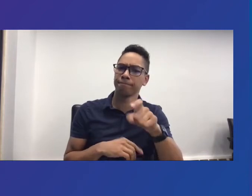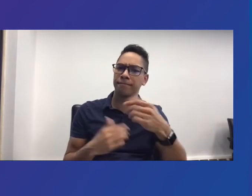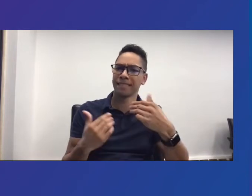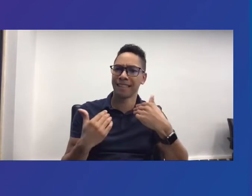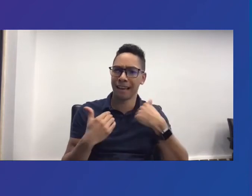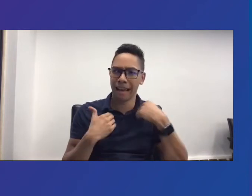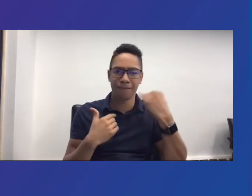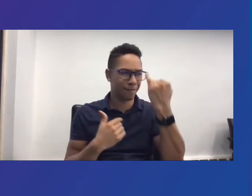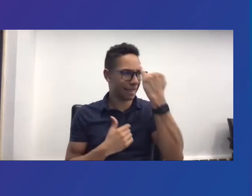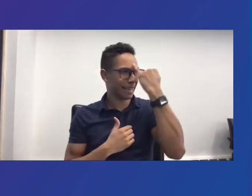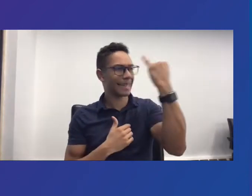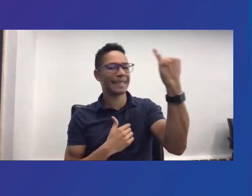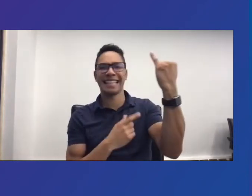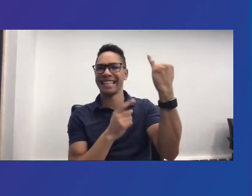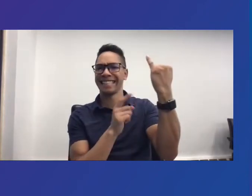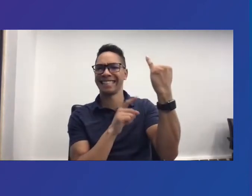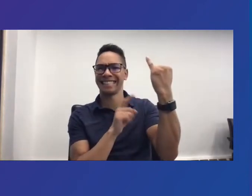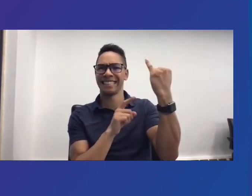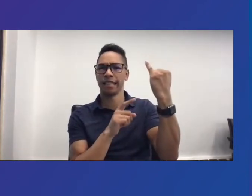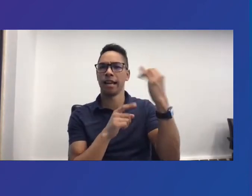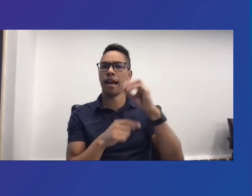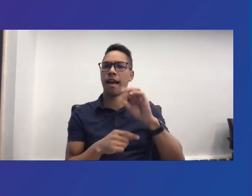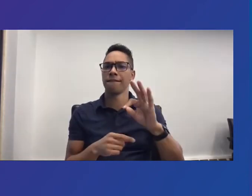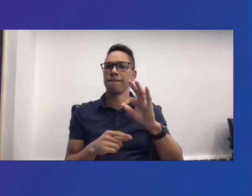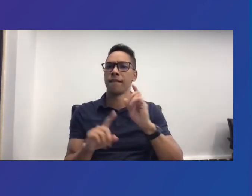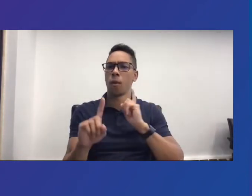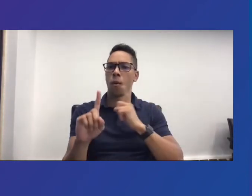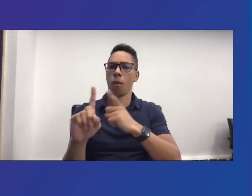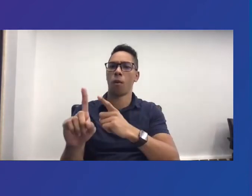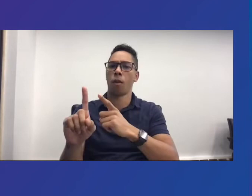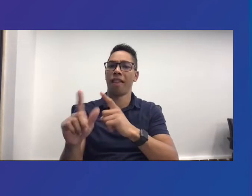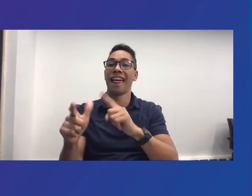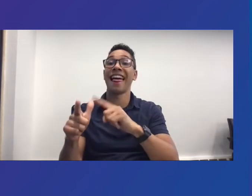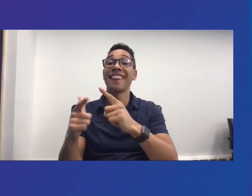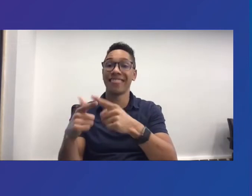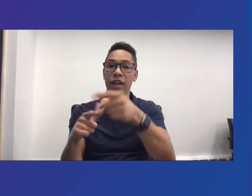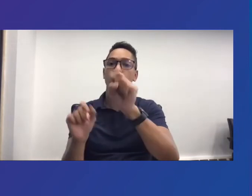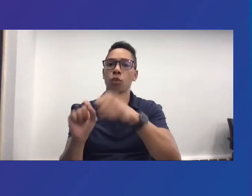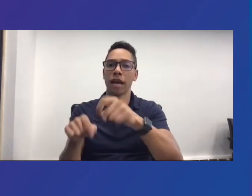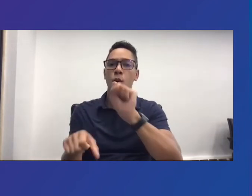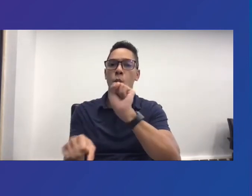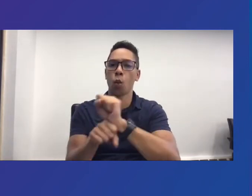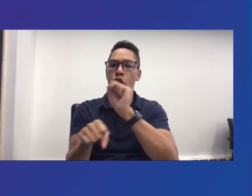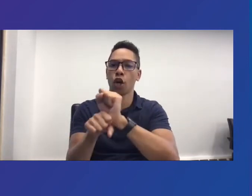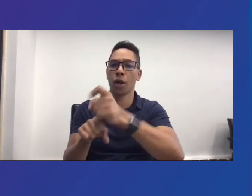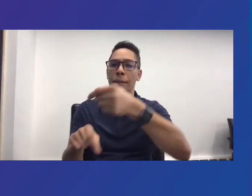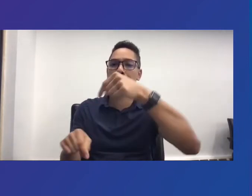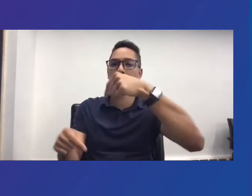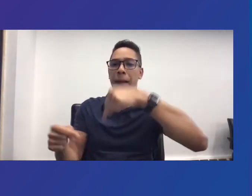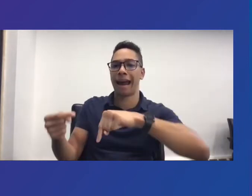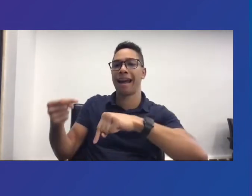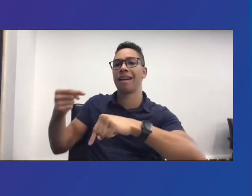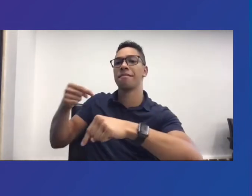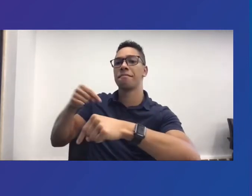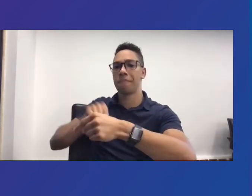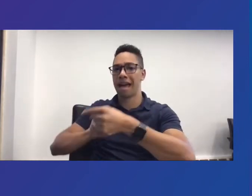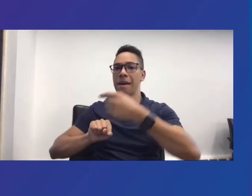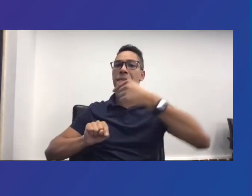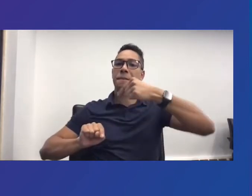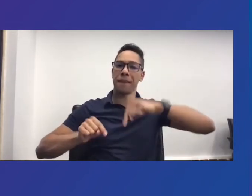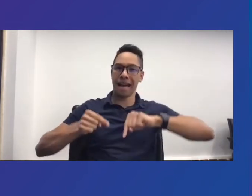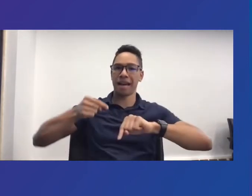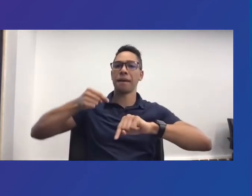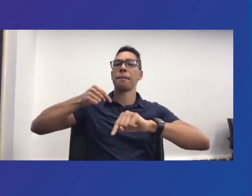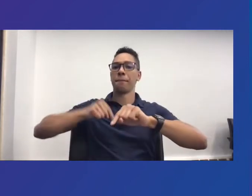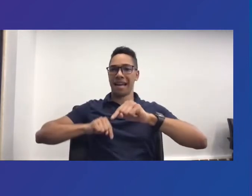of where you want it to end up. So then you work backwards, right? And I didn't understand backward